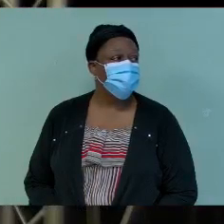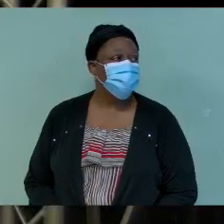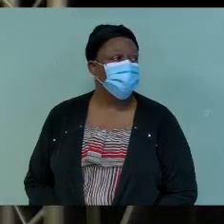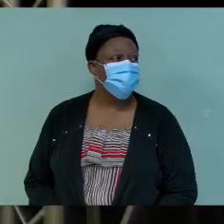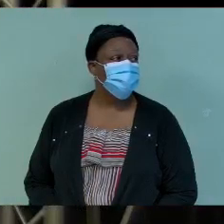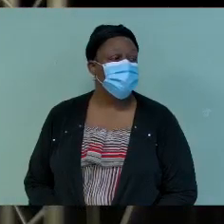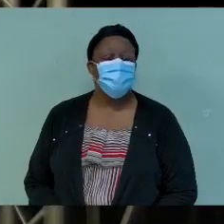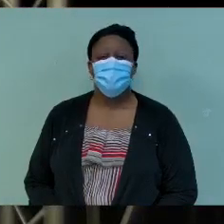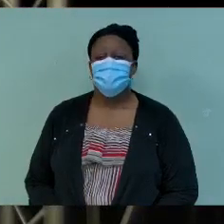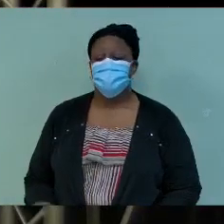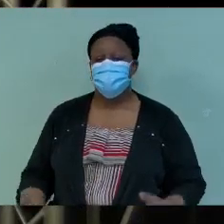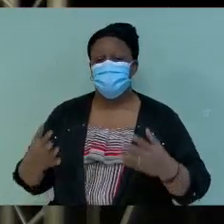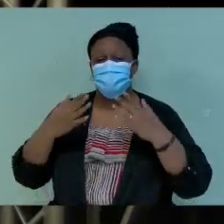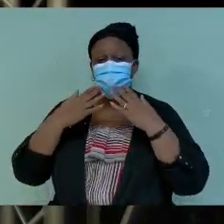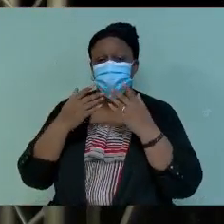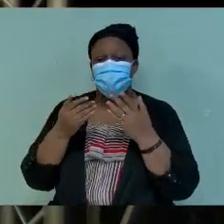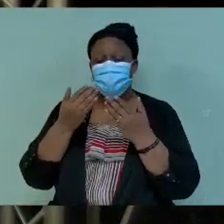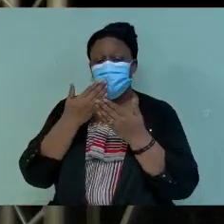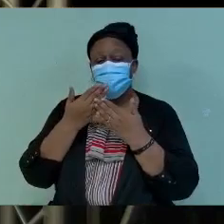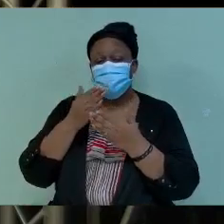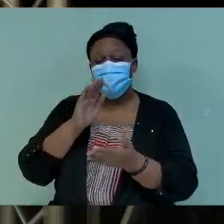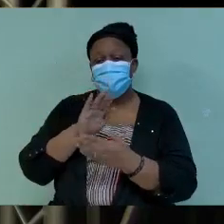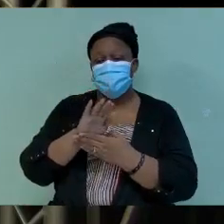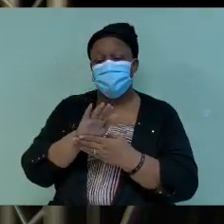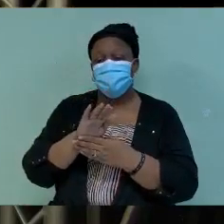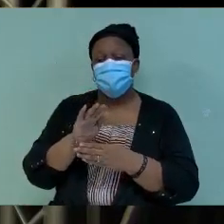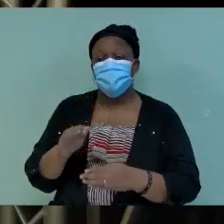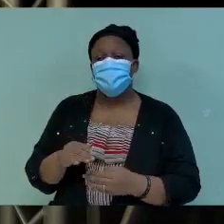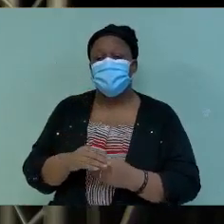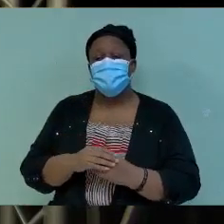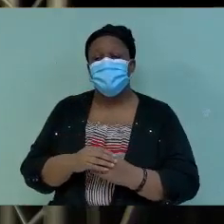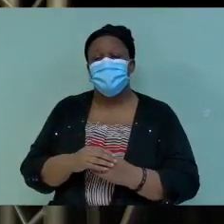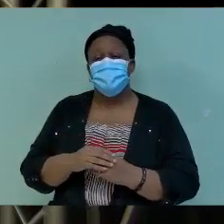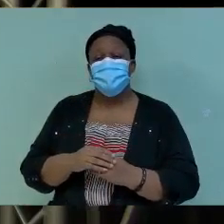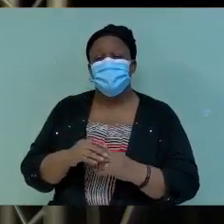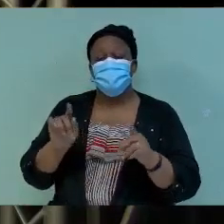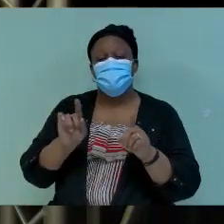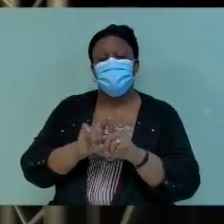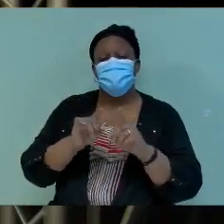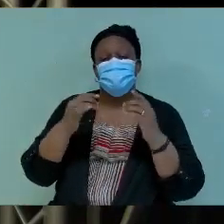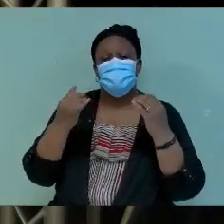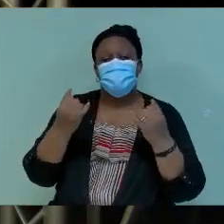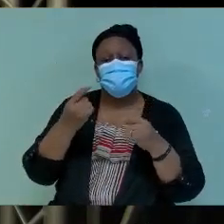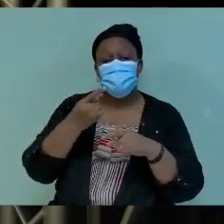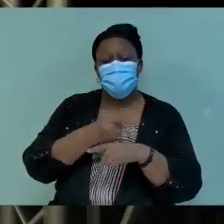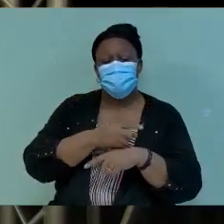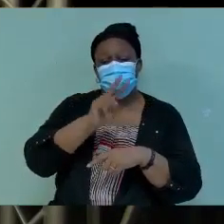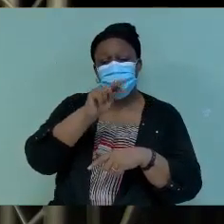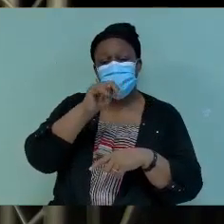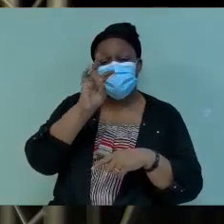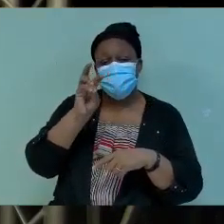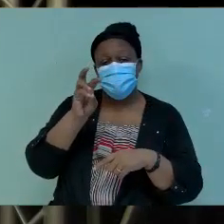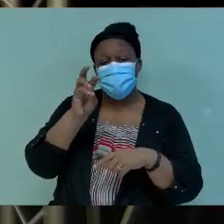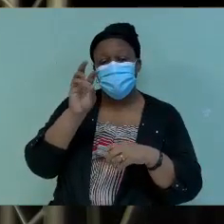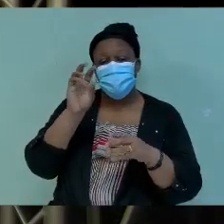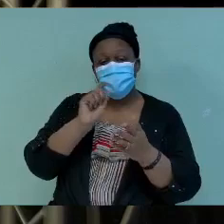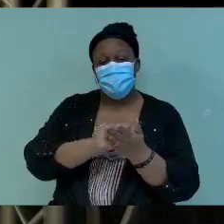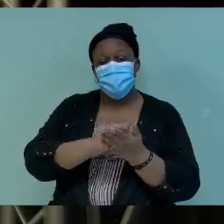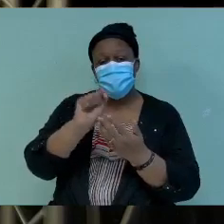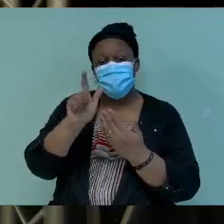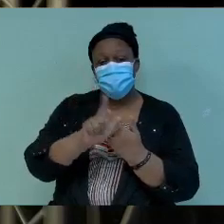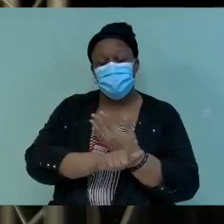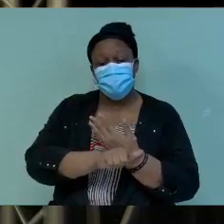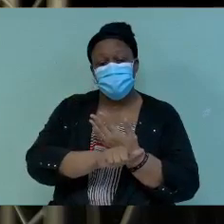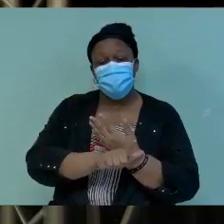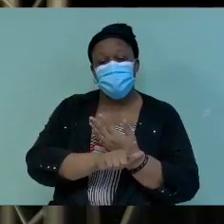Thank you, Mr. Williams, and a pleasant good evening. As of Sunday, 26th April, the World